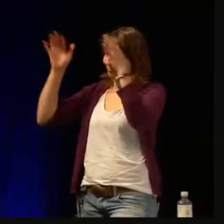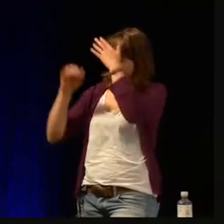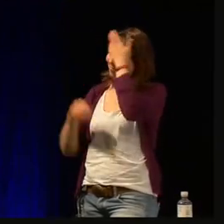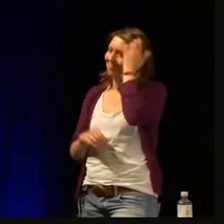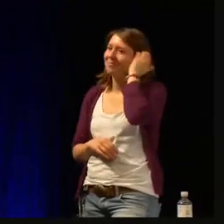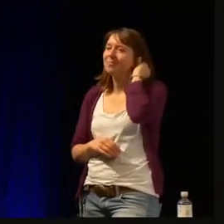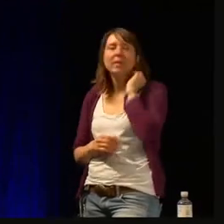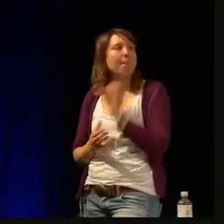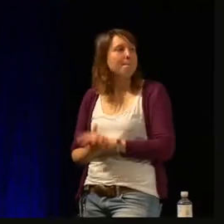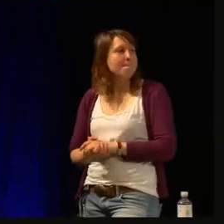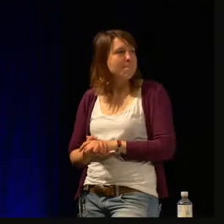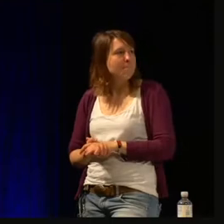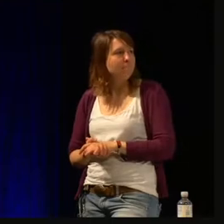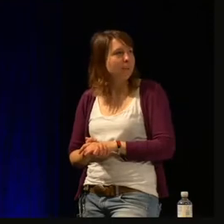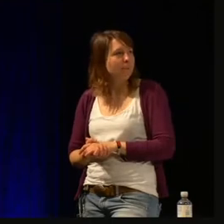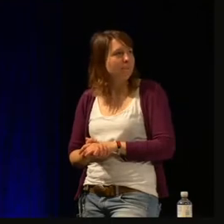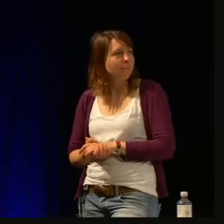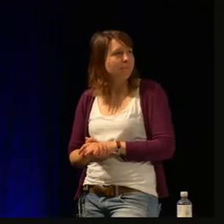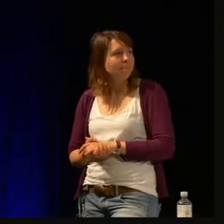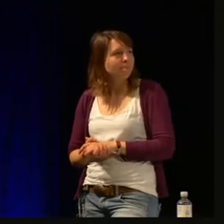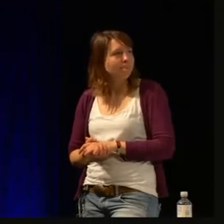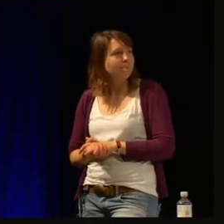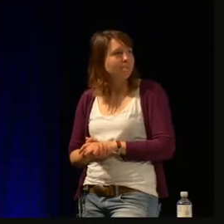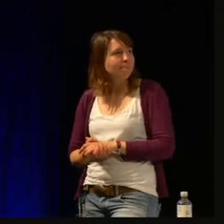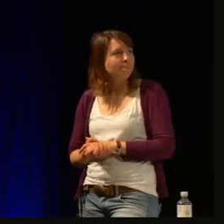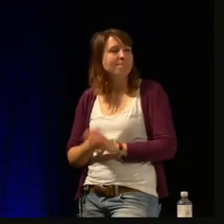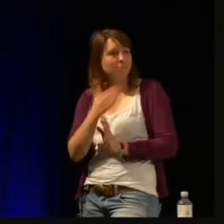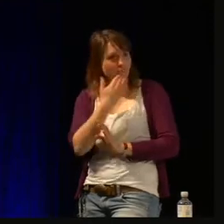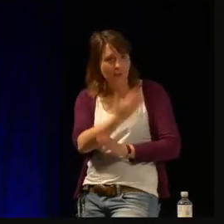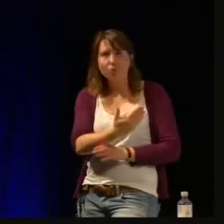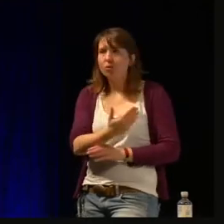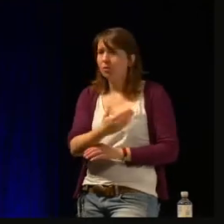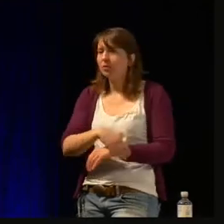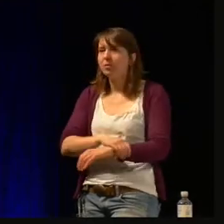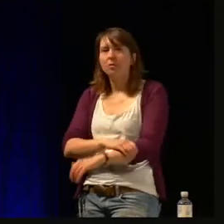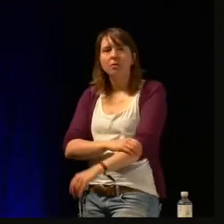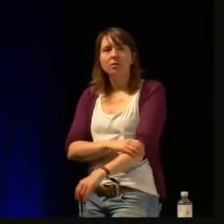they don't apply all the time. So that might be the case for machines and for humans.